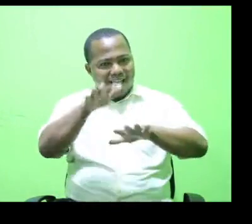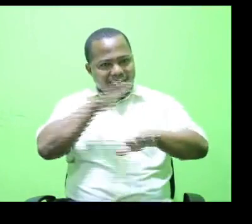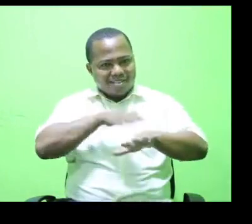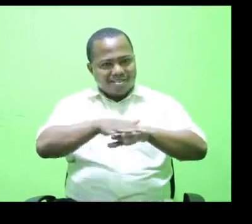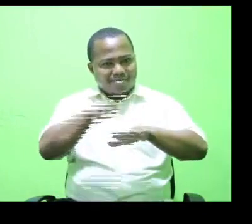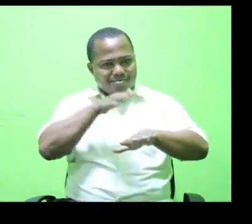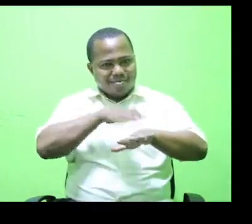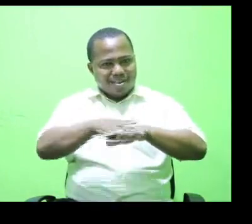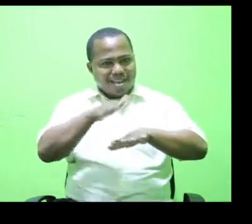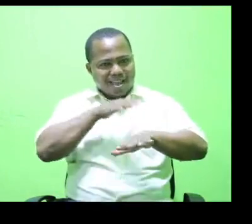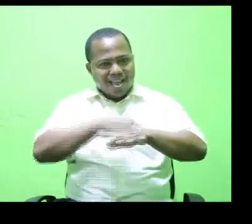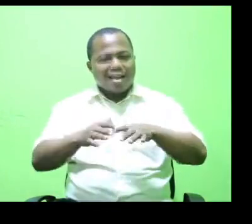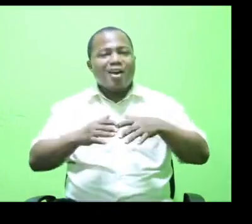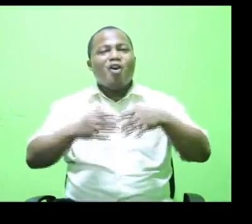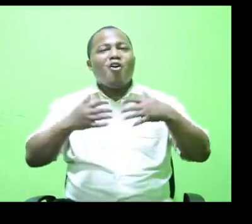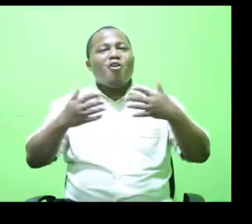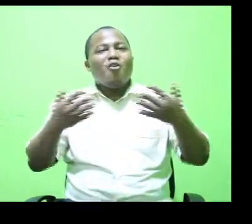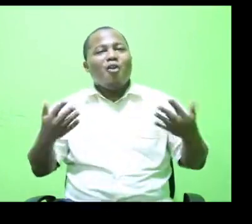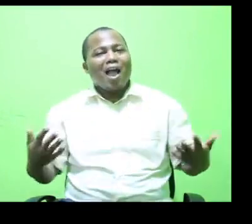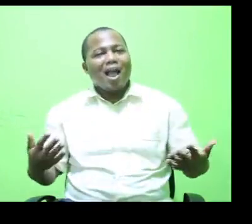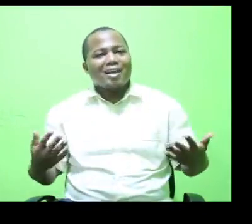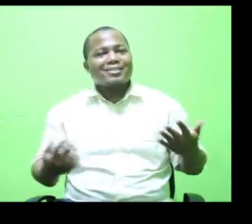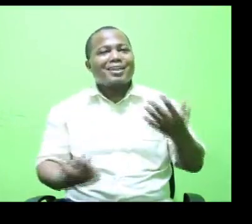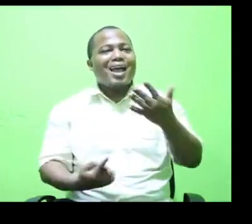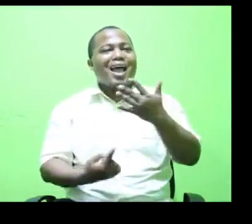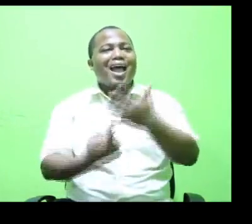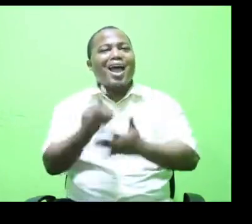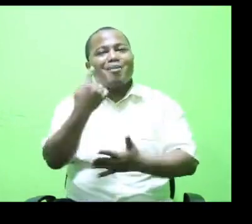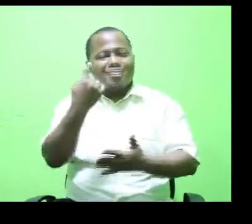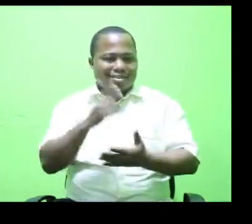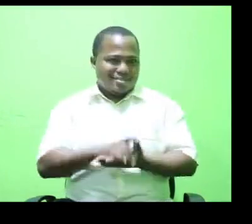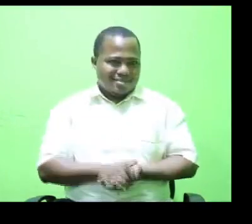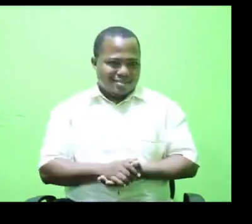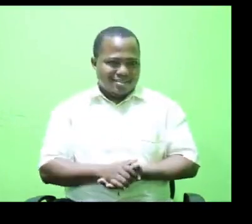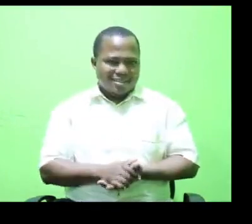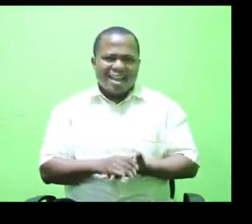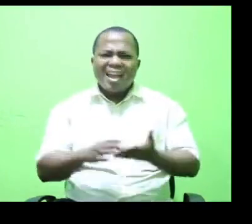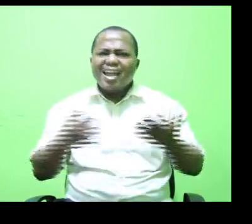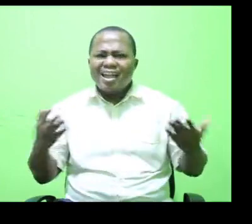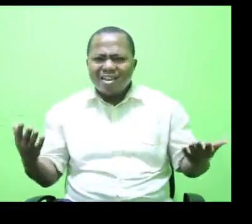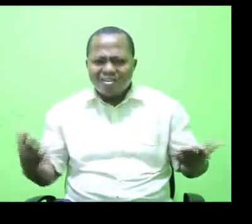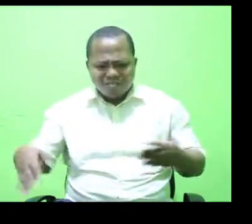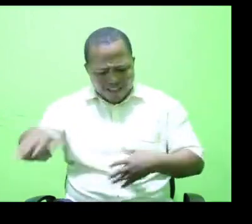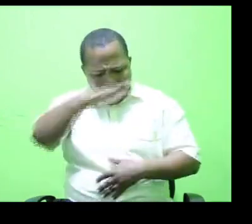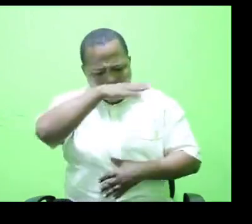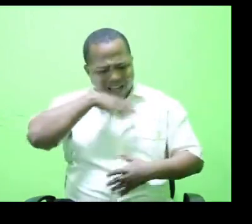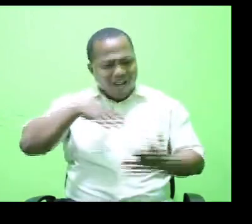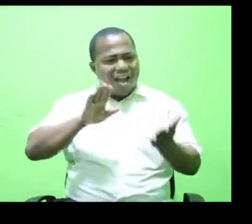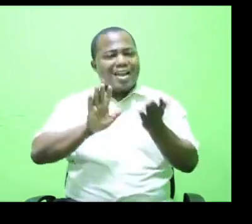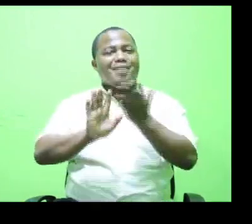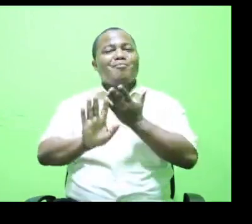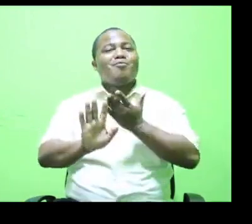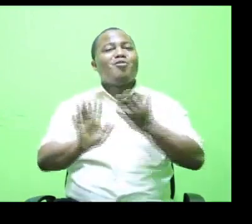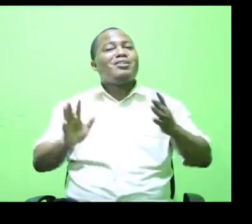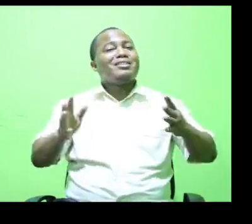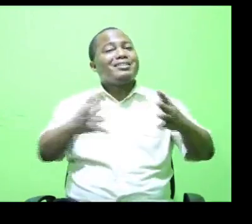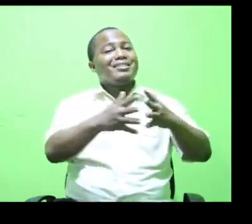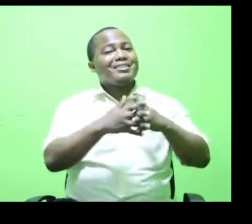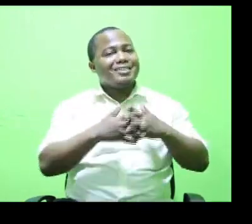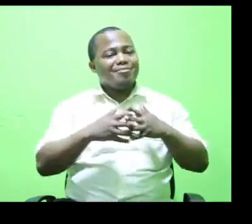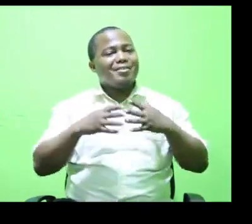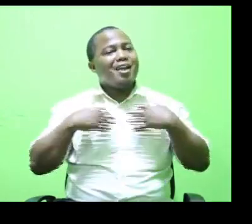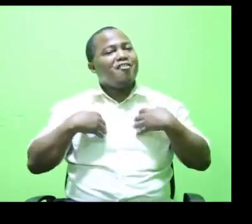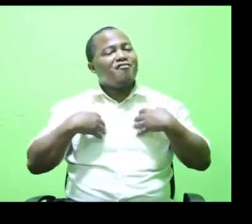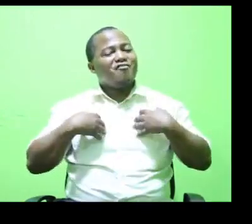Explain what will happen if our immune system